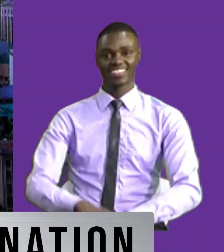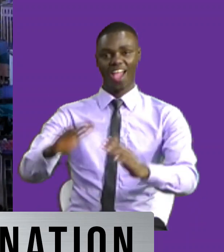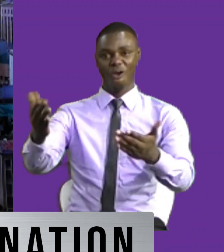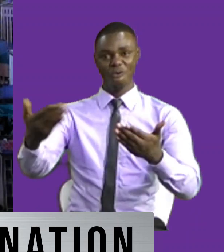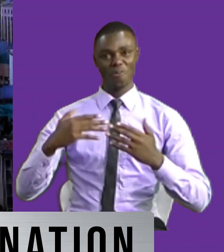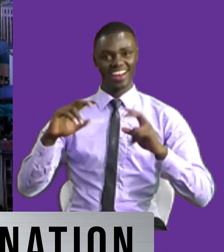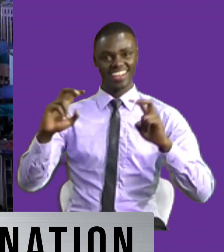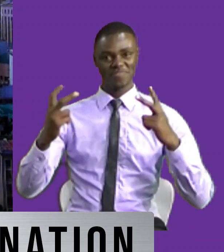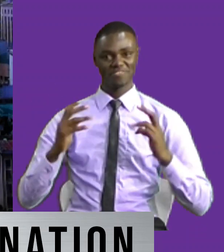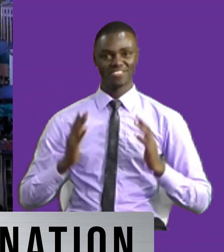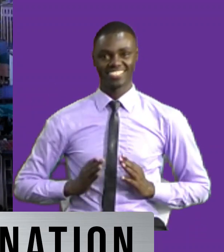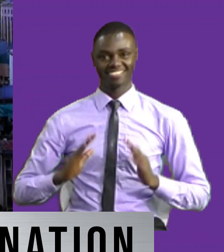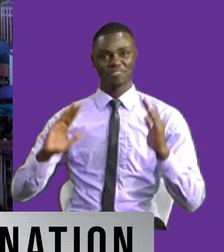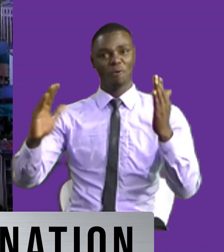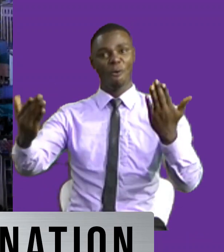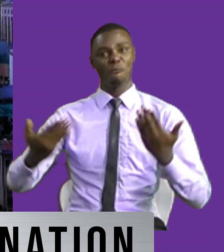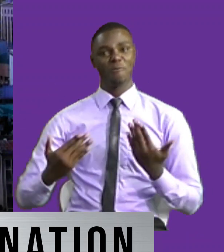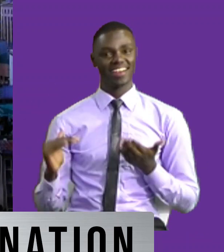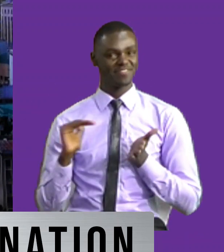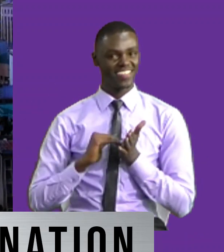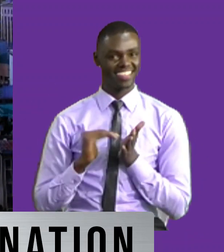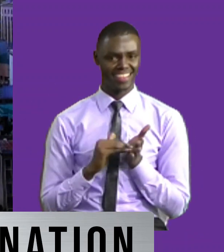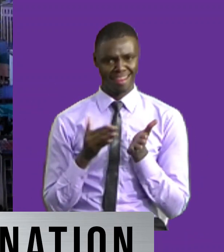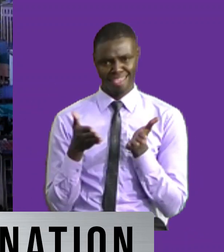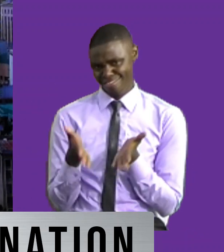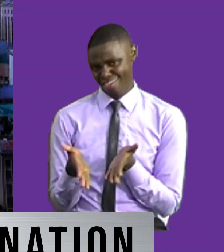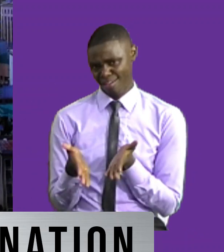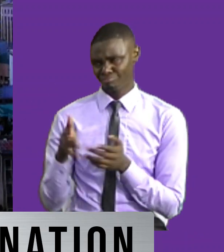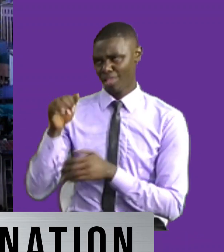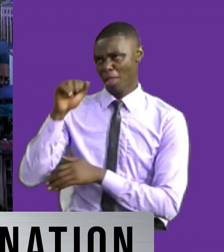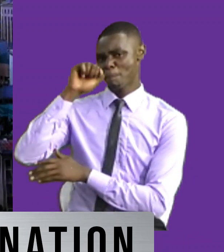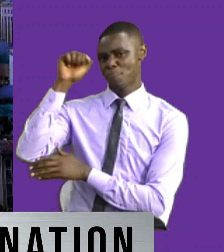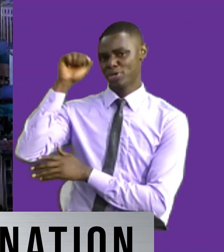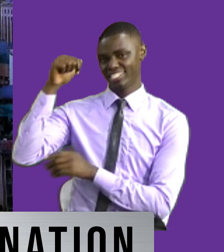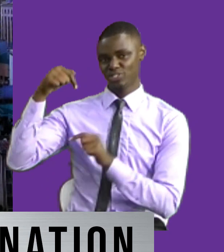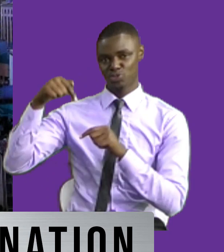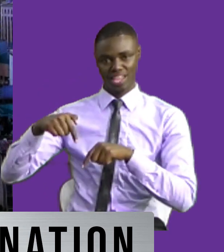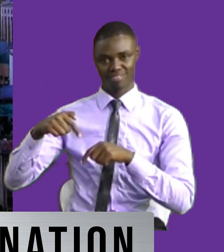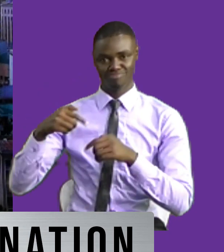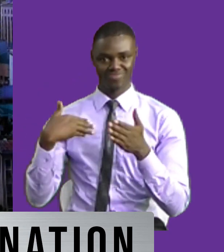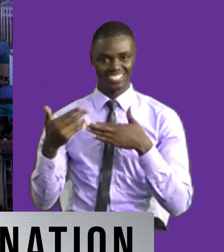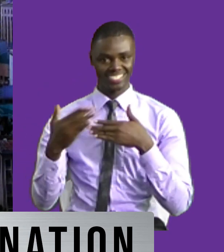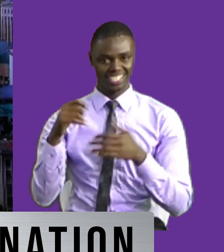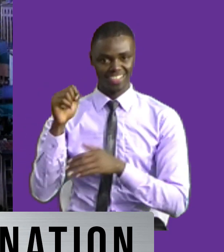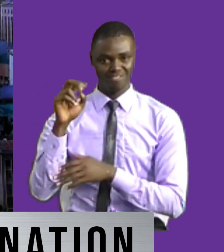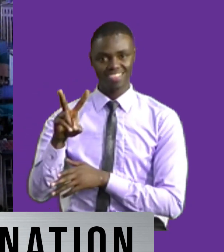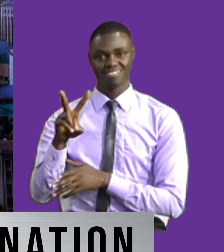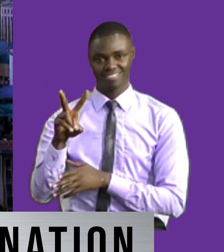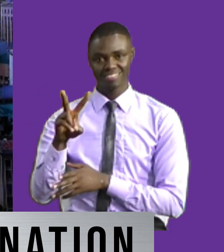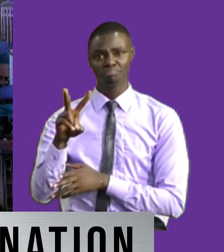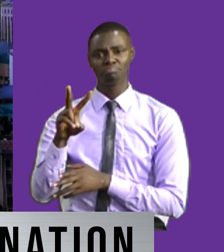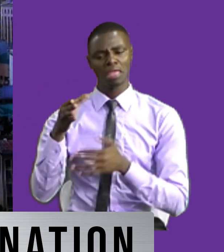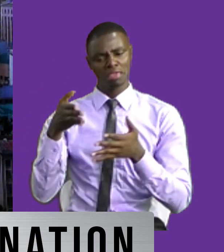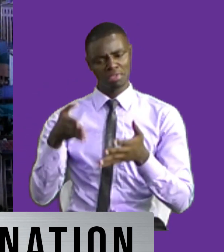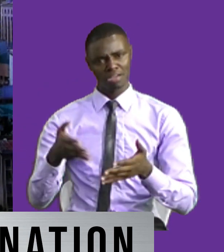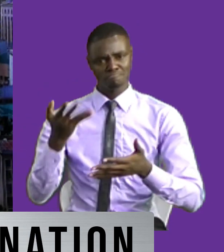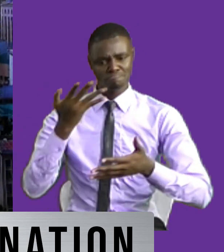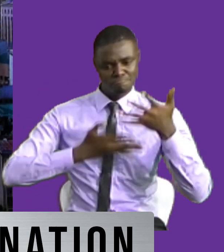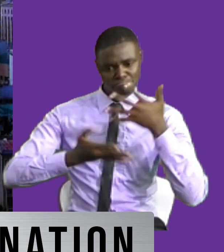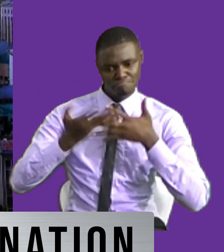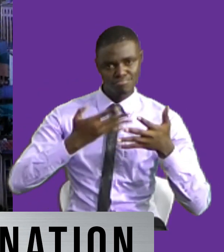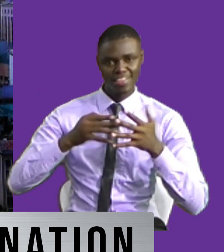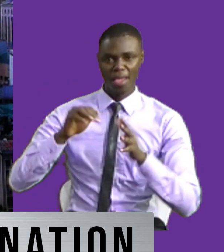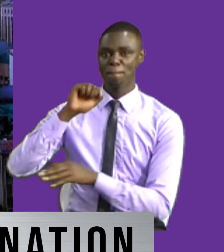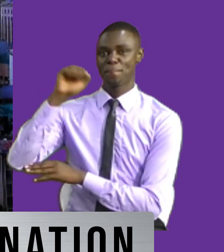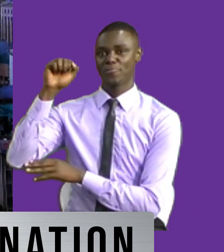Welcome viewers, karibu tena. Hapa ni Politics Today, Science TV. Hapa tunachapa siasa.